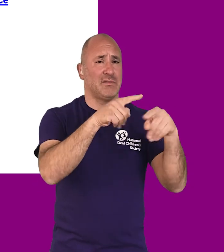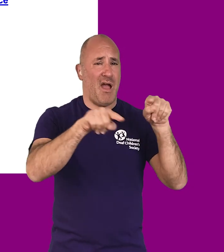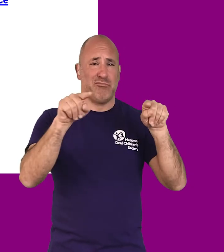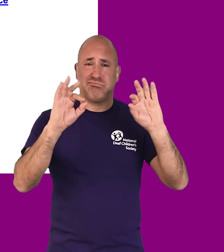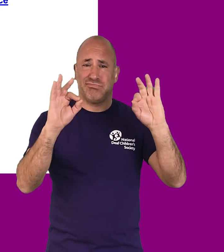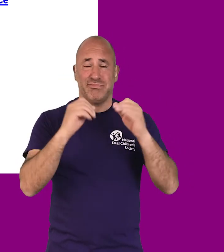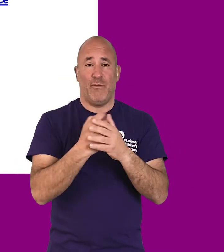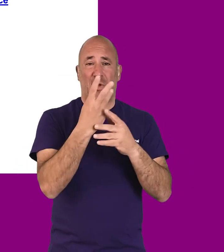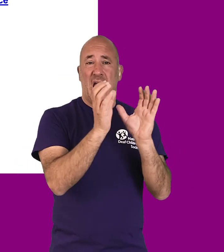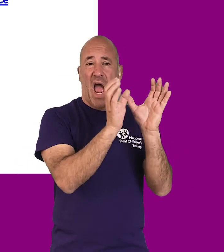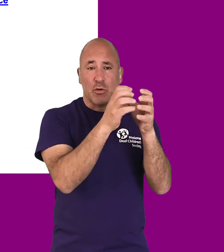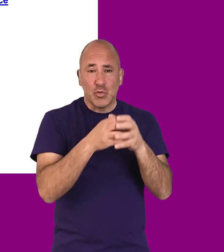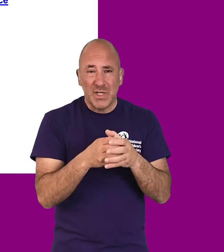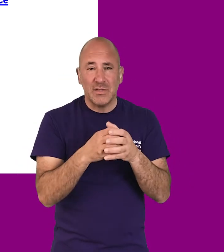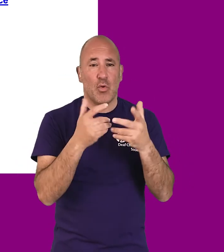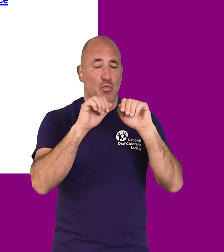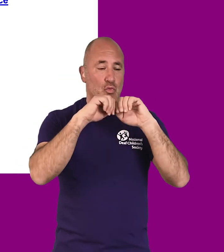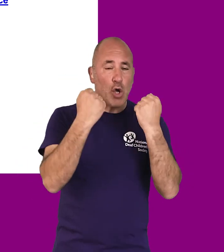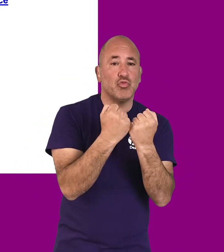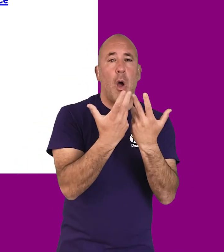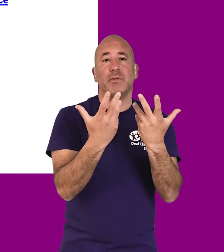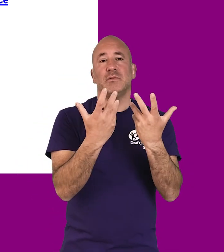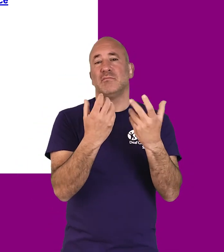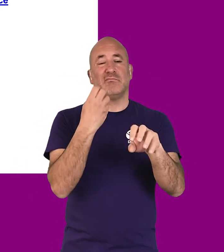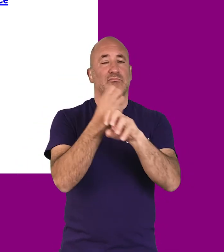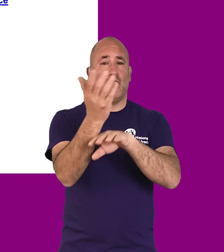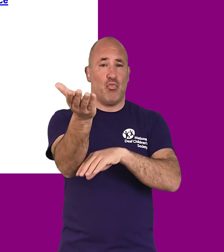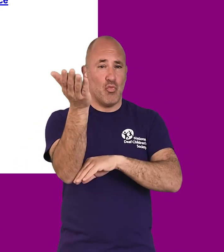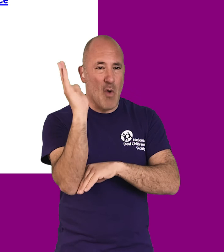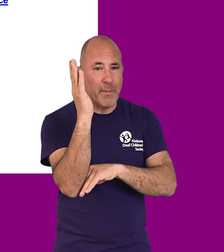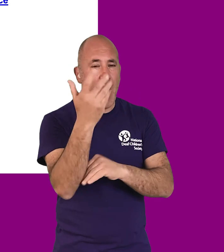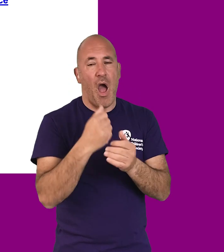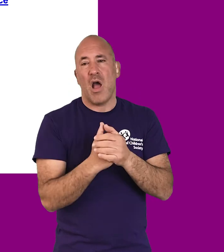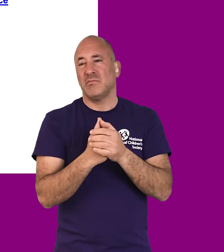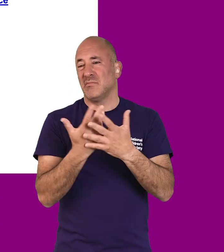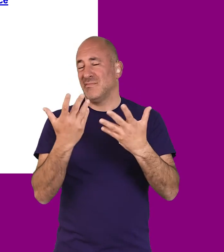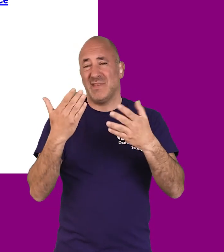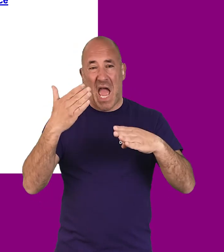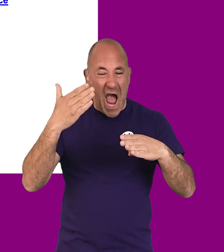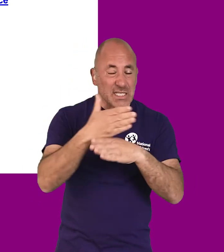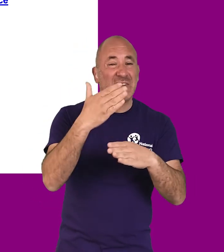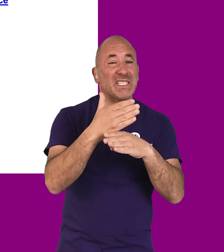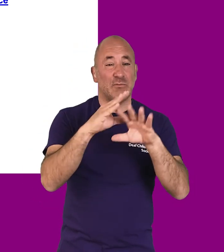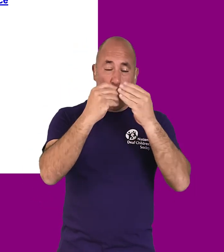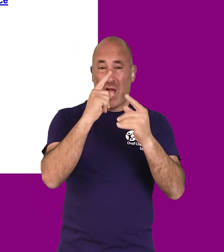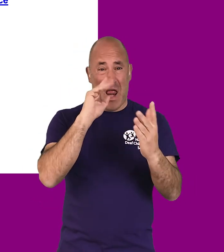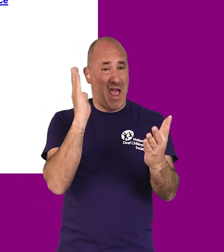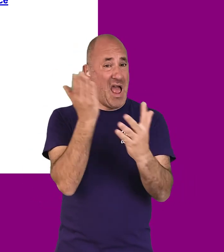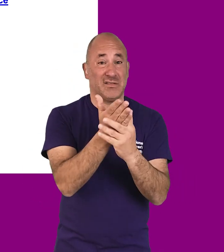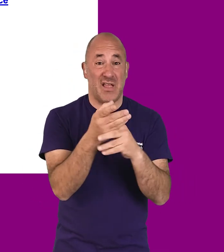exemplar colleges leading by example, with 3 categories and